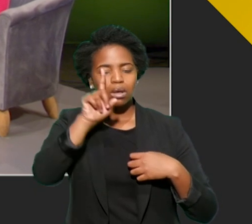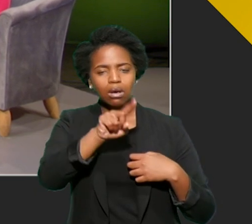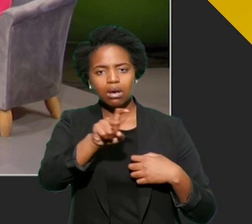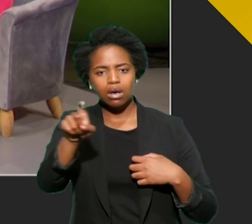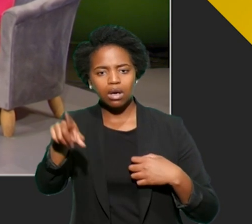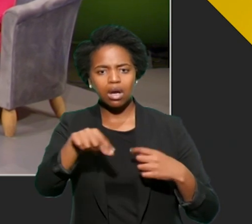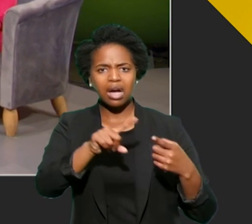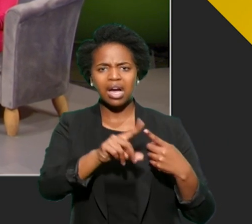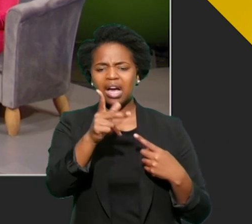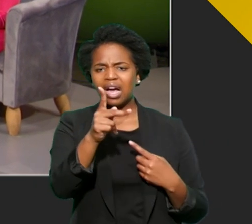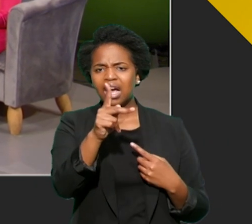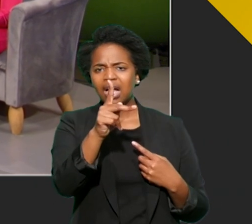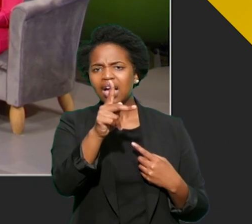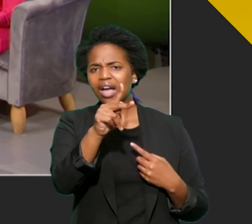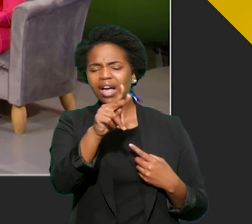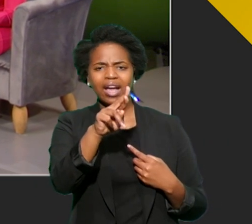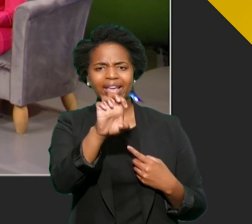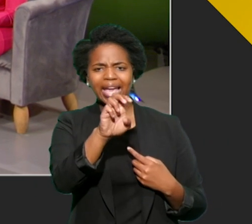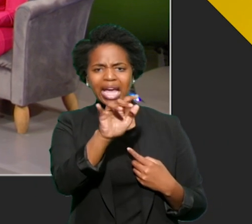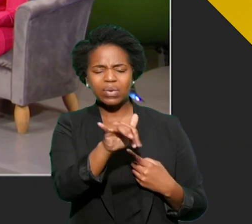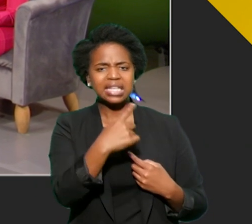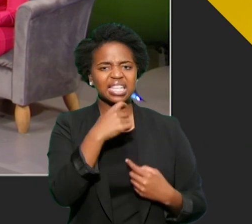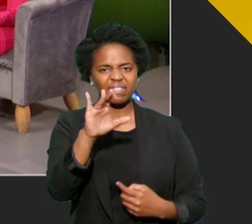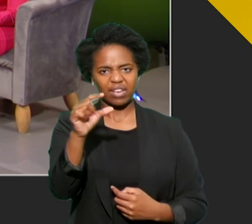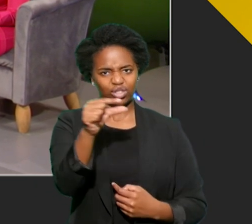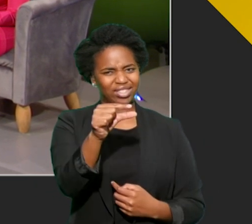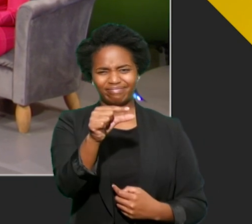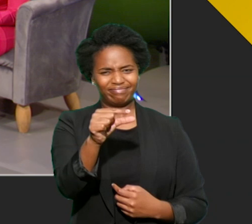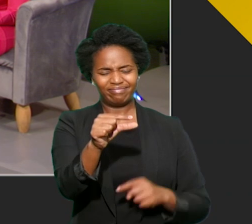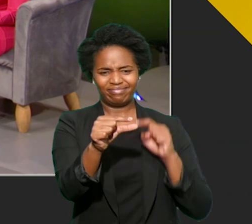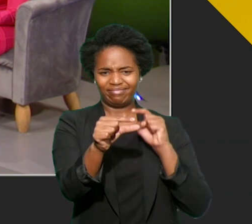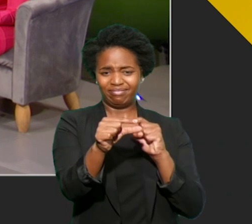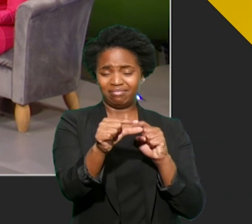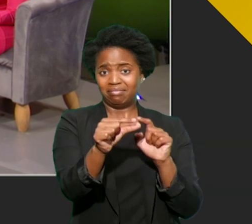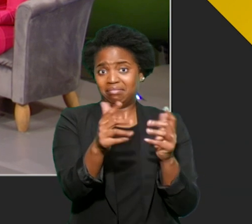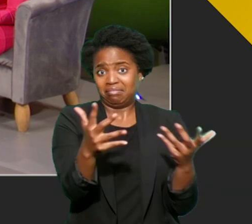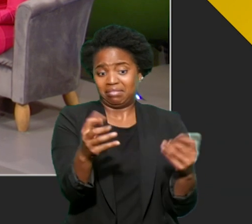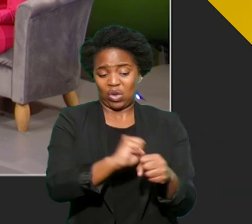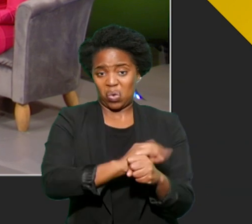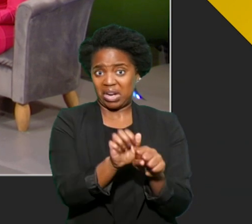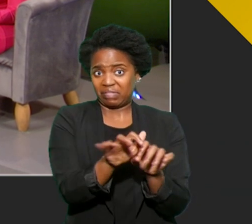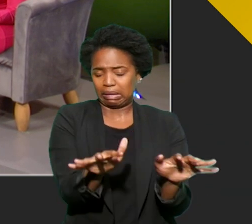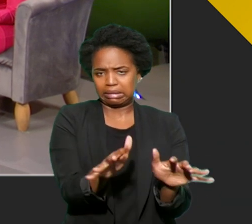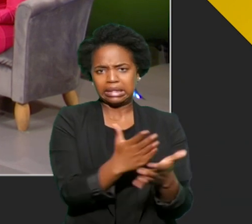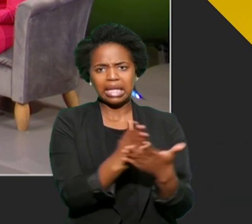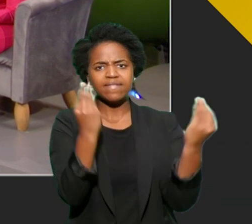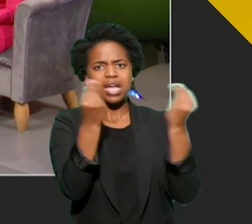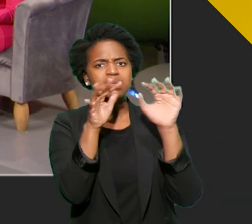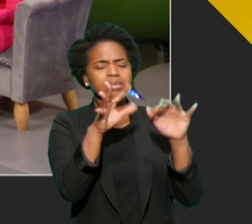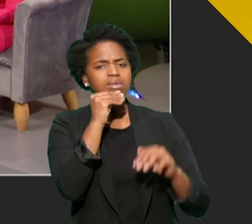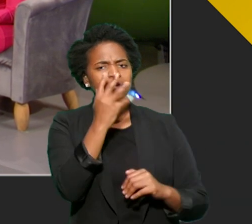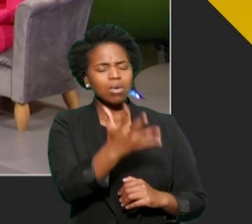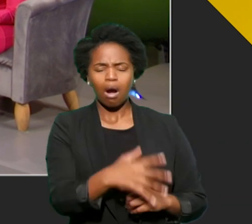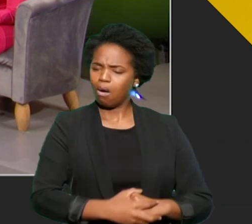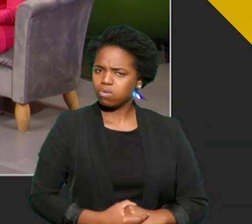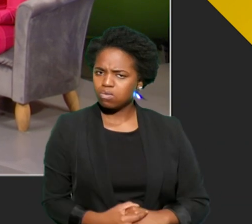likes of Kerry Hilson, who came out to say that things like 5G are the cause of coronavirus, but also we've seen how people have